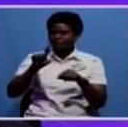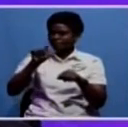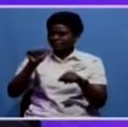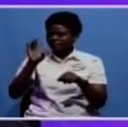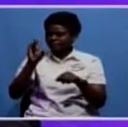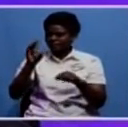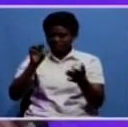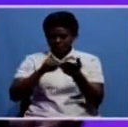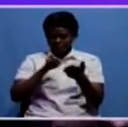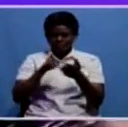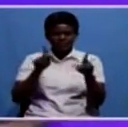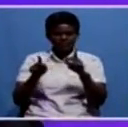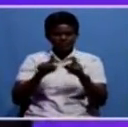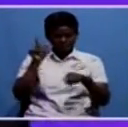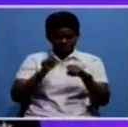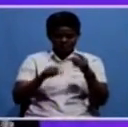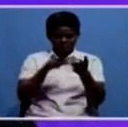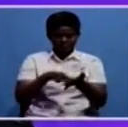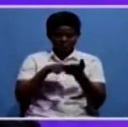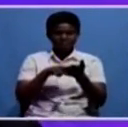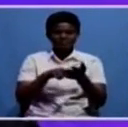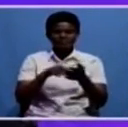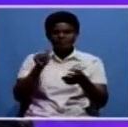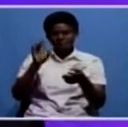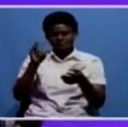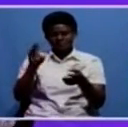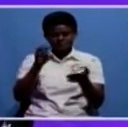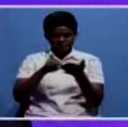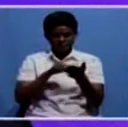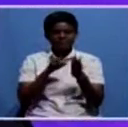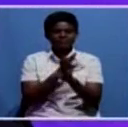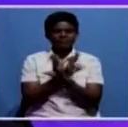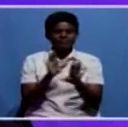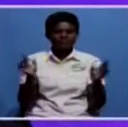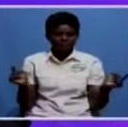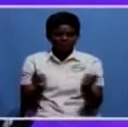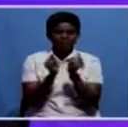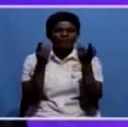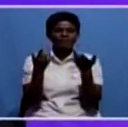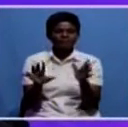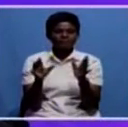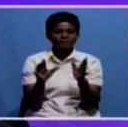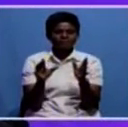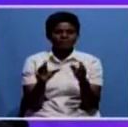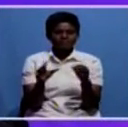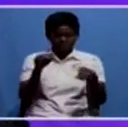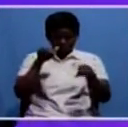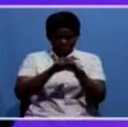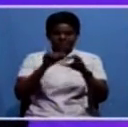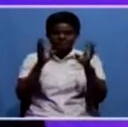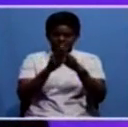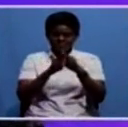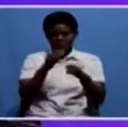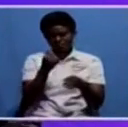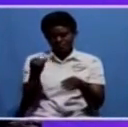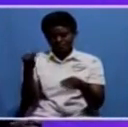citizens can't meet, representatives of 17 million Zambians met. And at that meeting, these are the